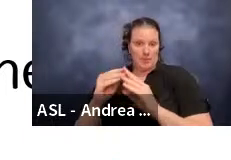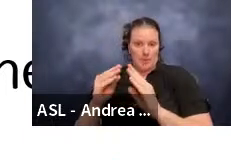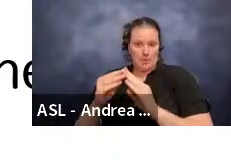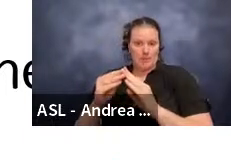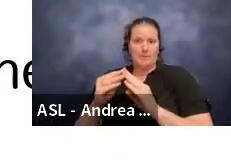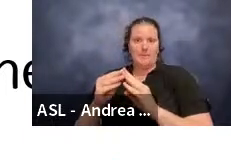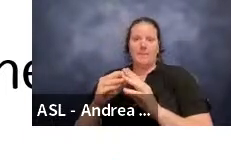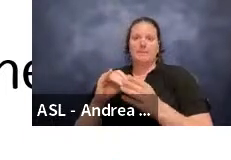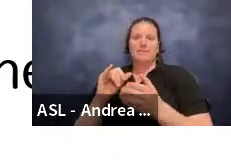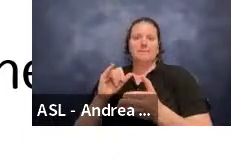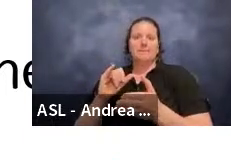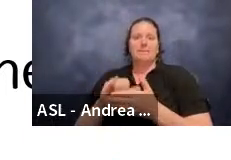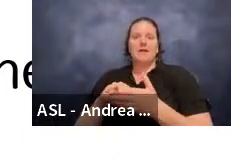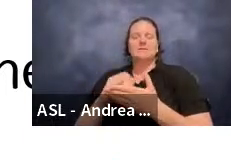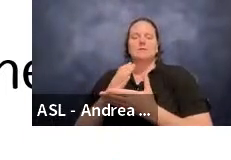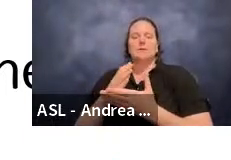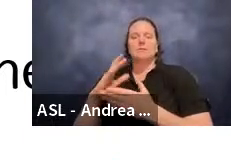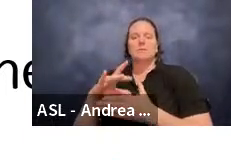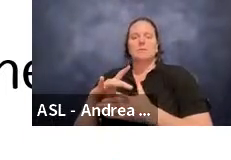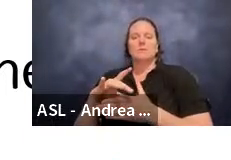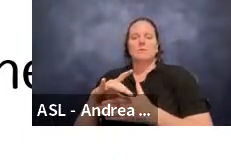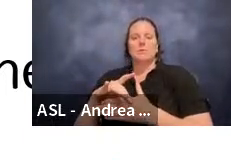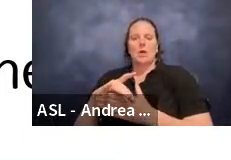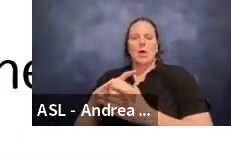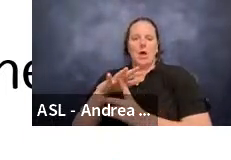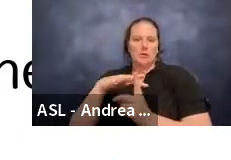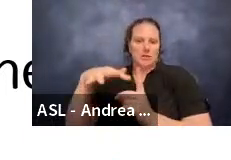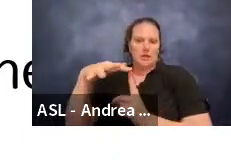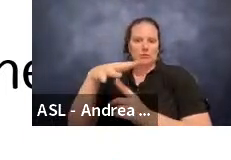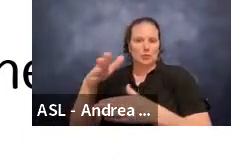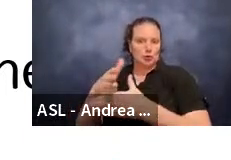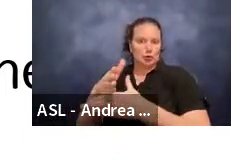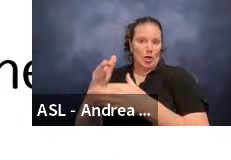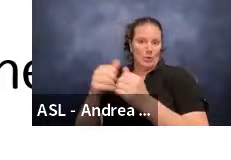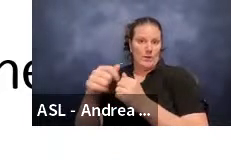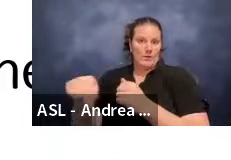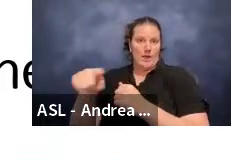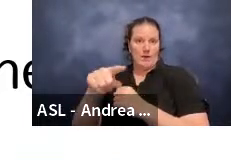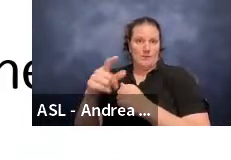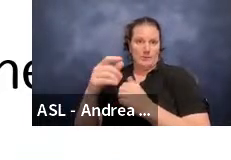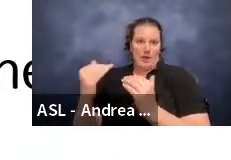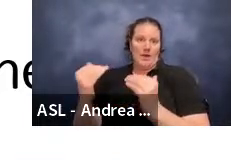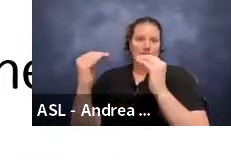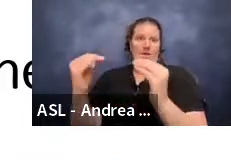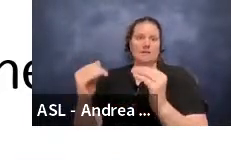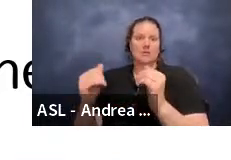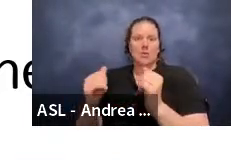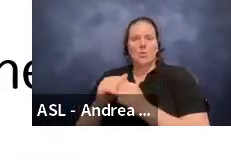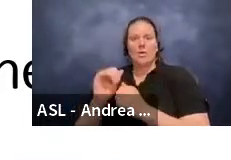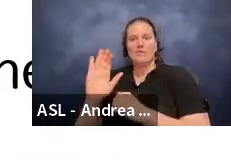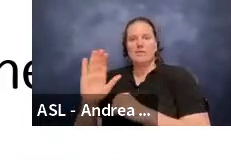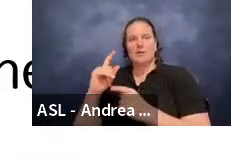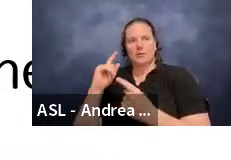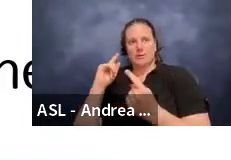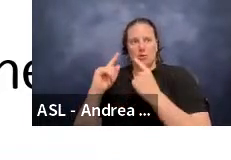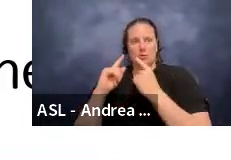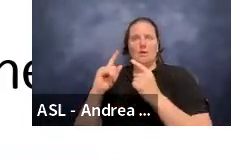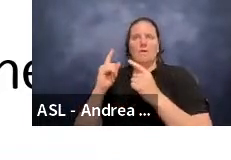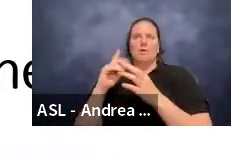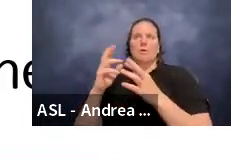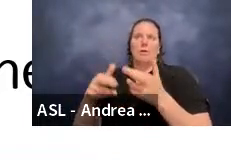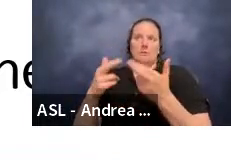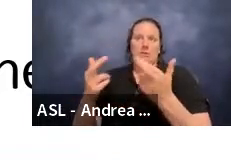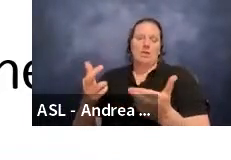so just to give you some context, that we'll be sharing that with them as they're advancing with their consideration of